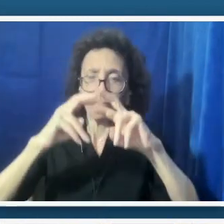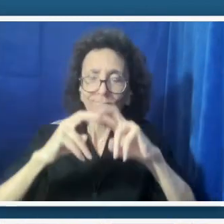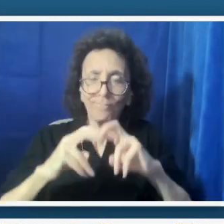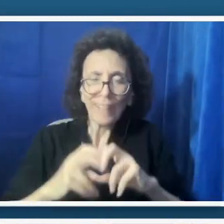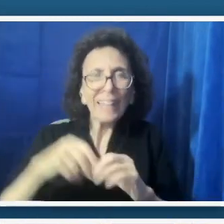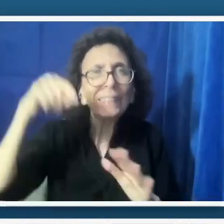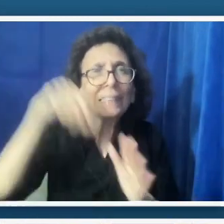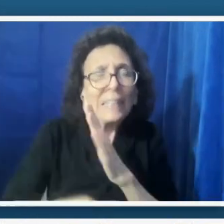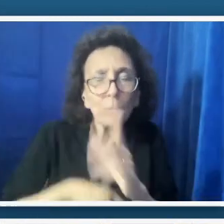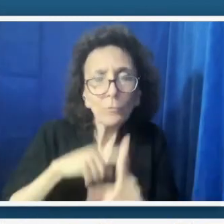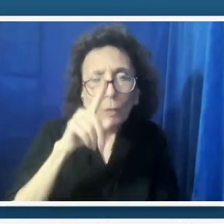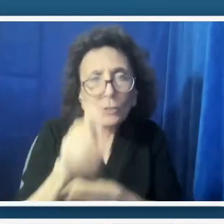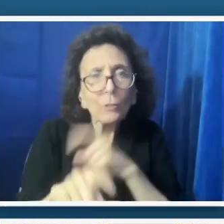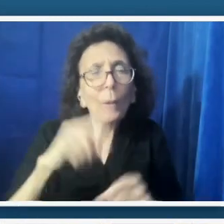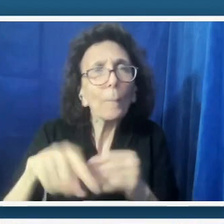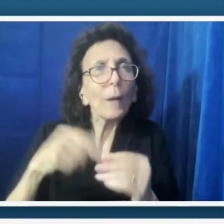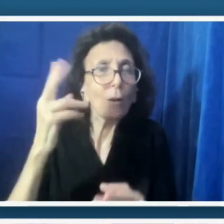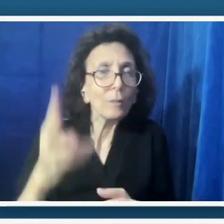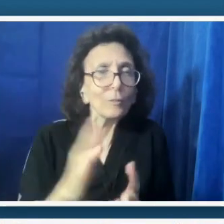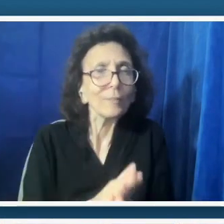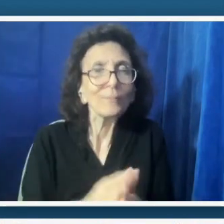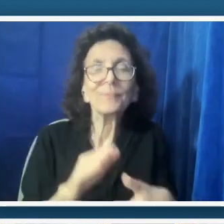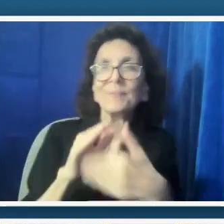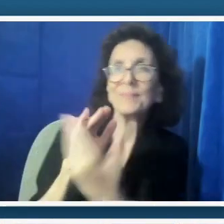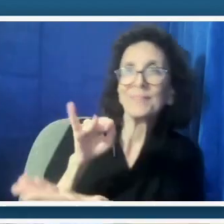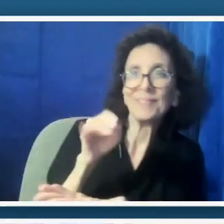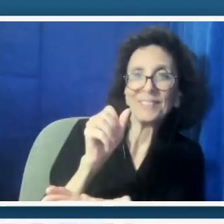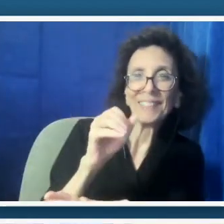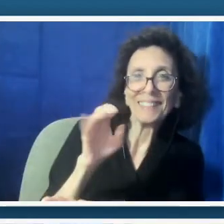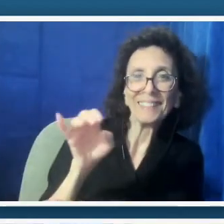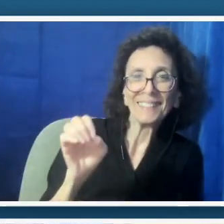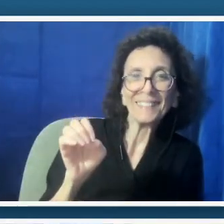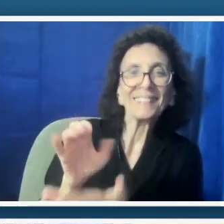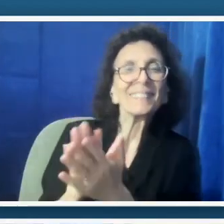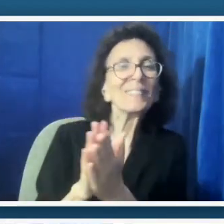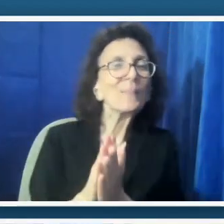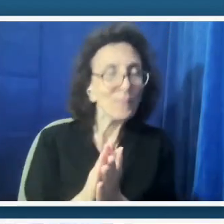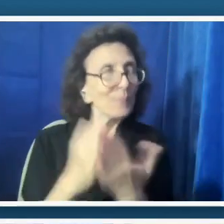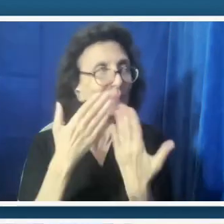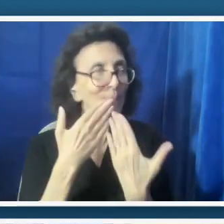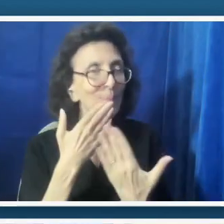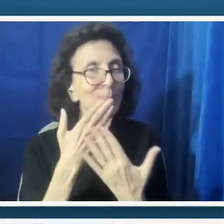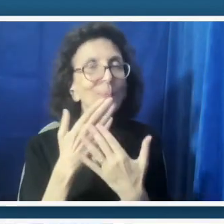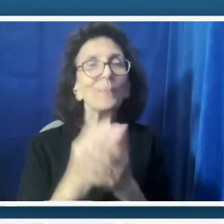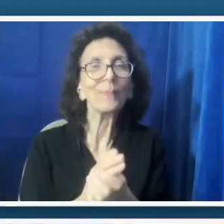us started. Thanks, Maureen. So like I said earlier, during my section